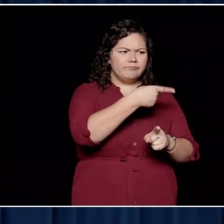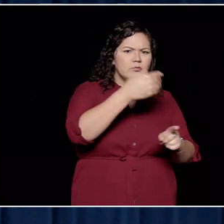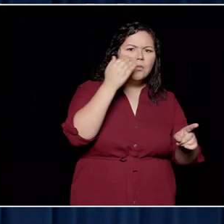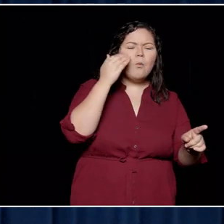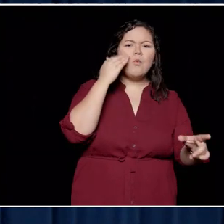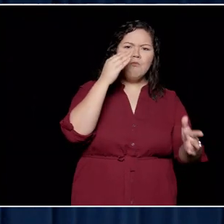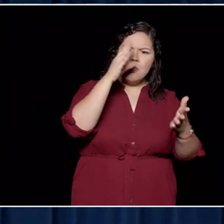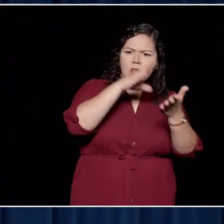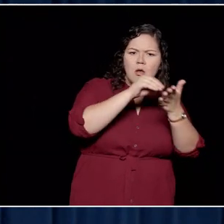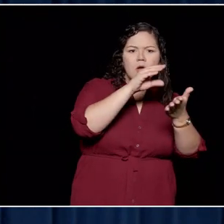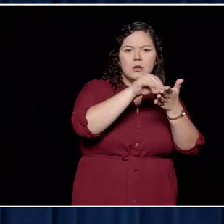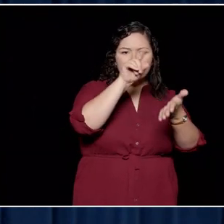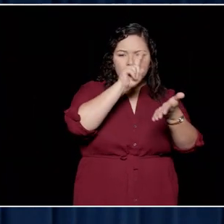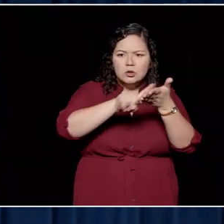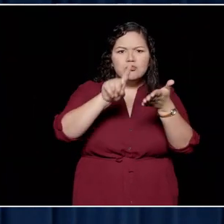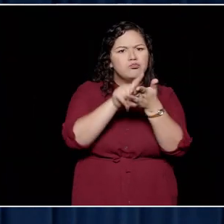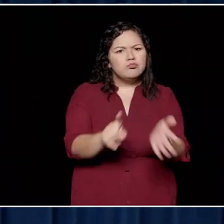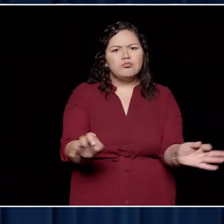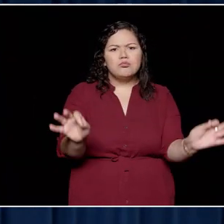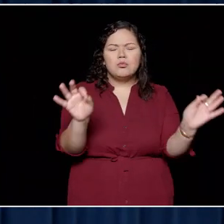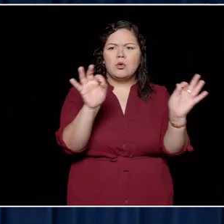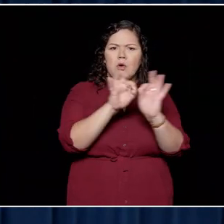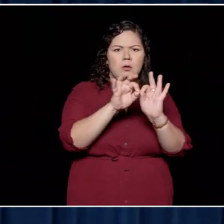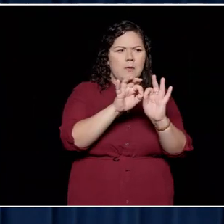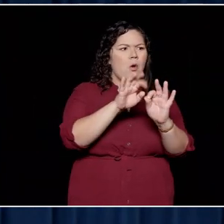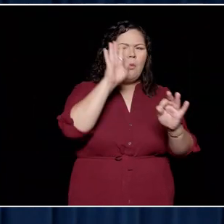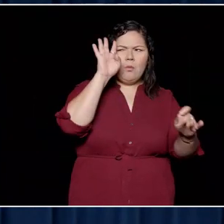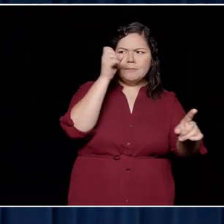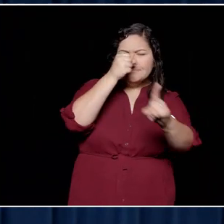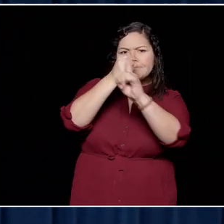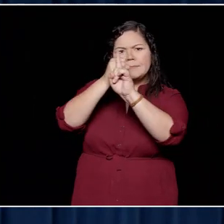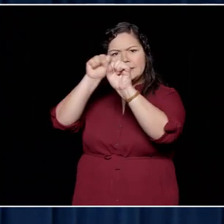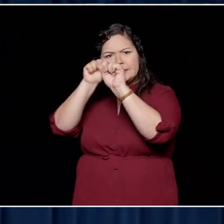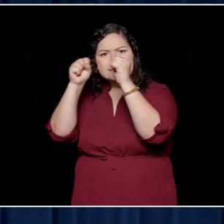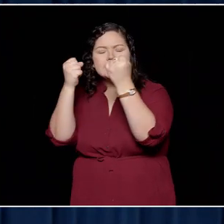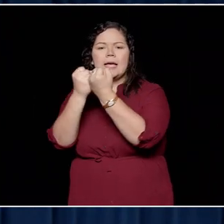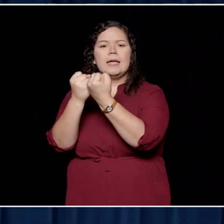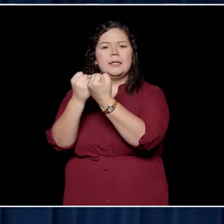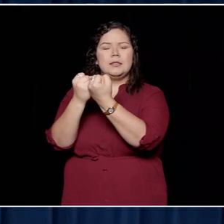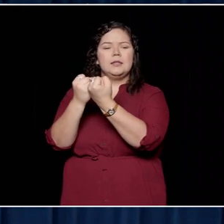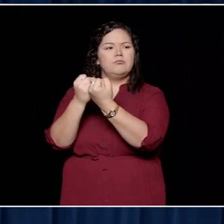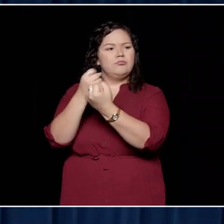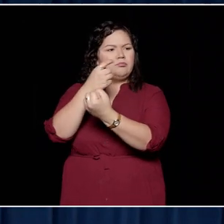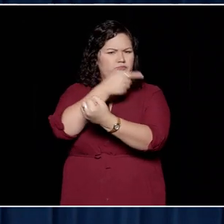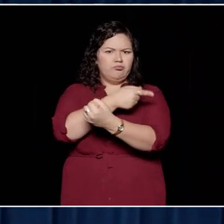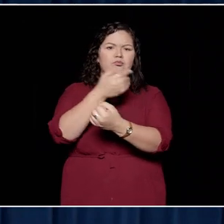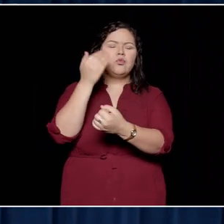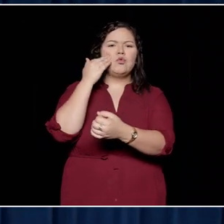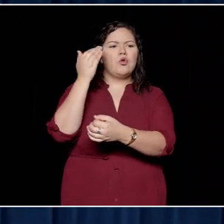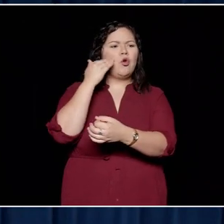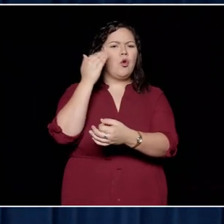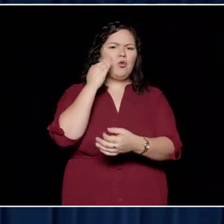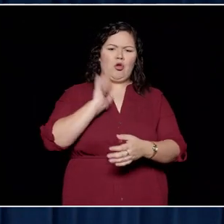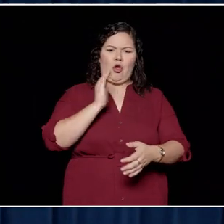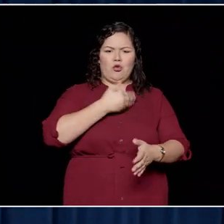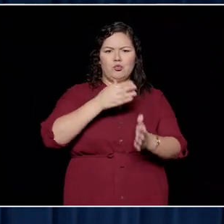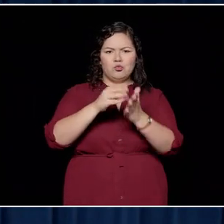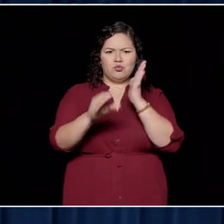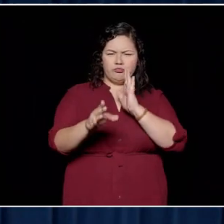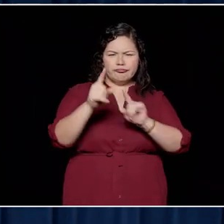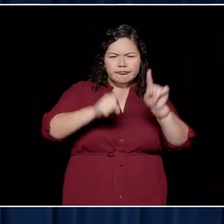and research to an increasingly complex society, and by the wide-ranging talent of UBC